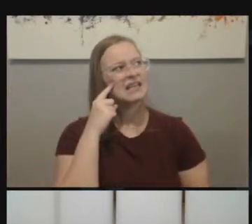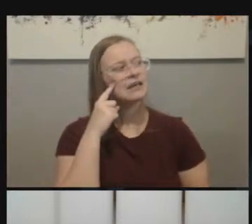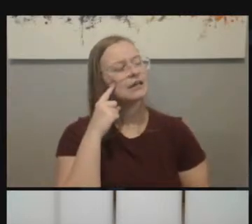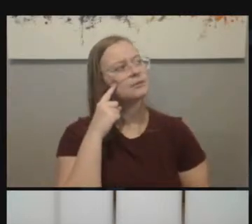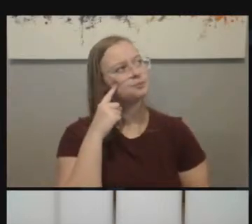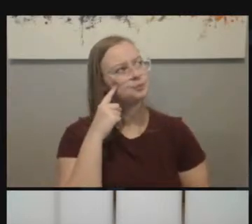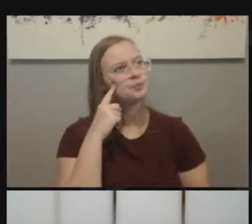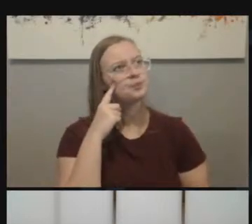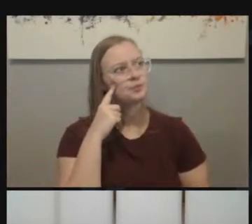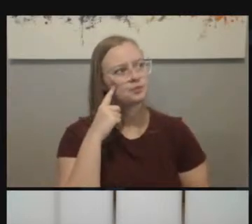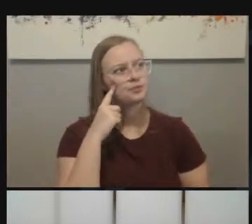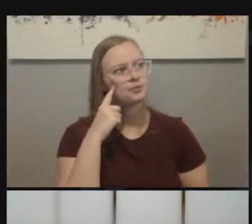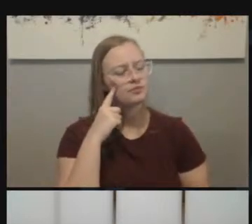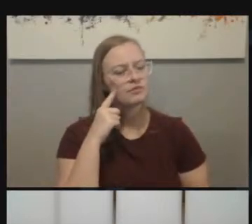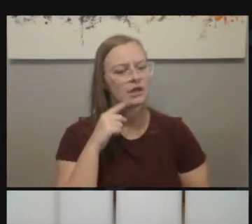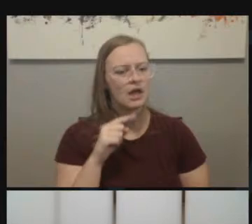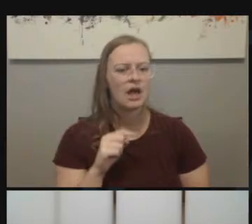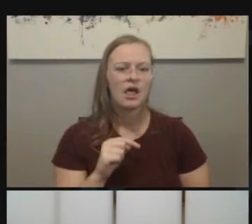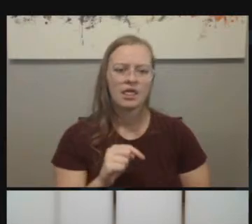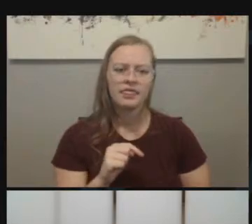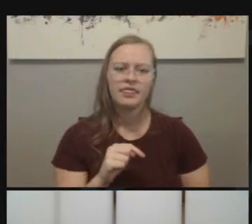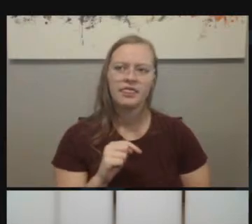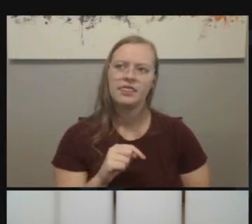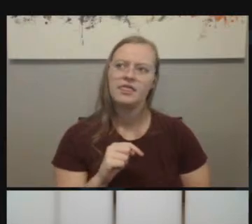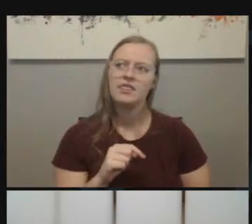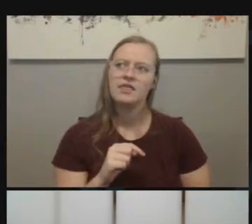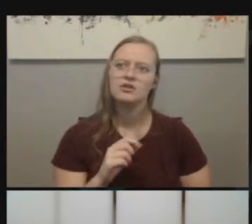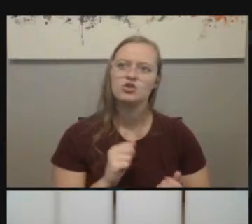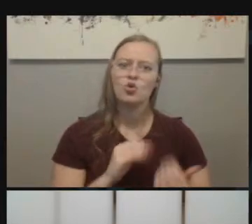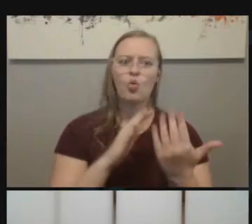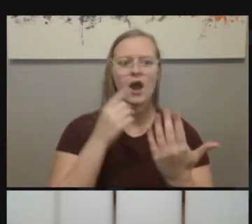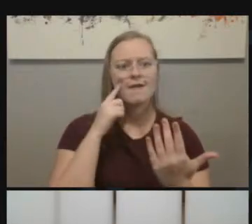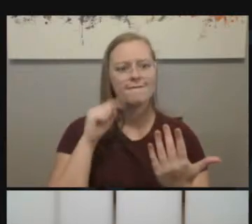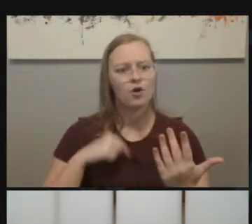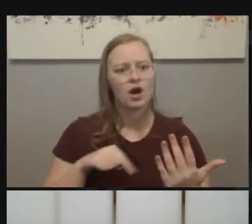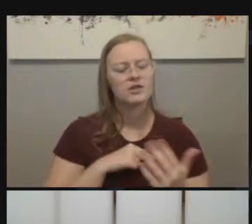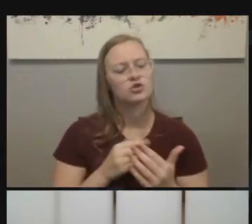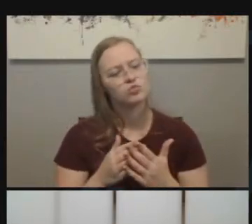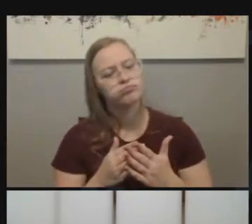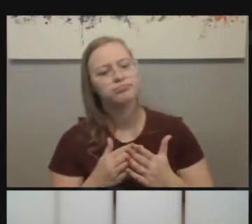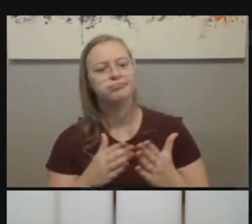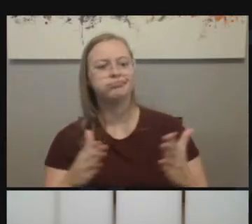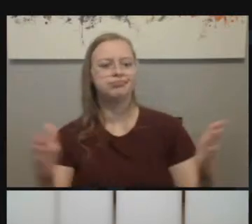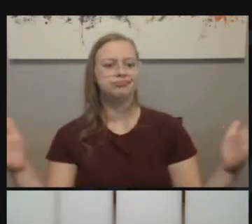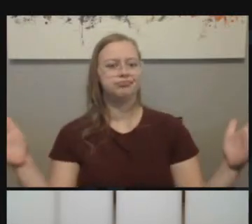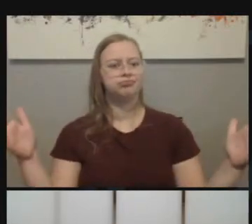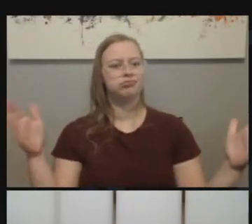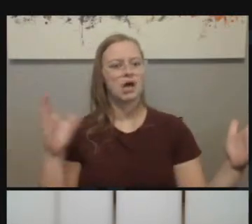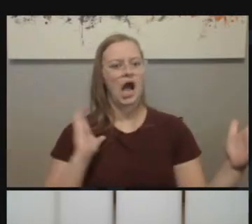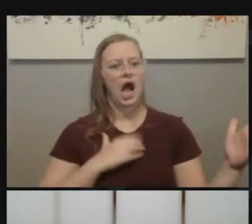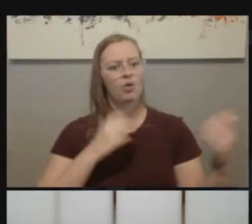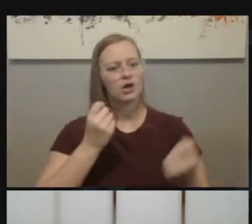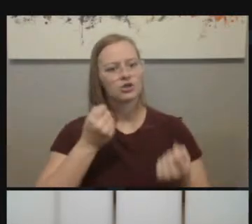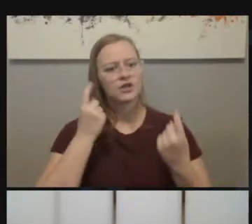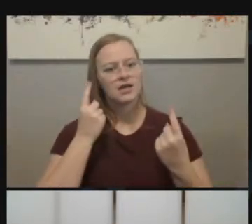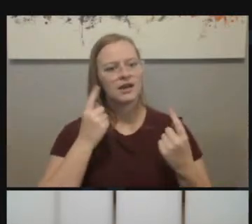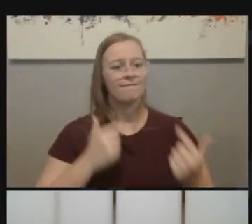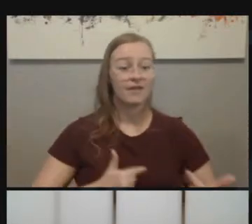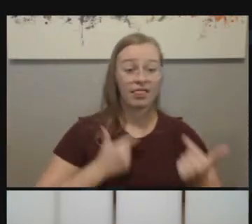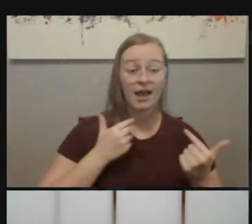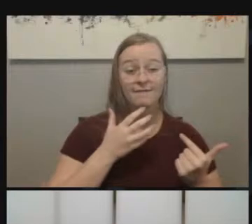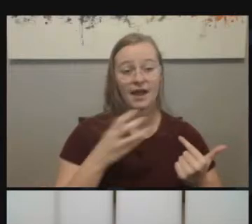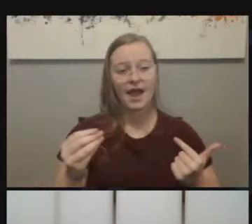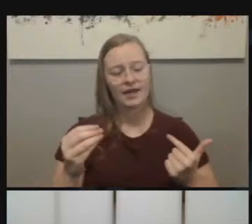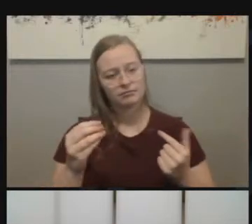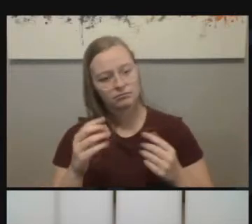this is a way of broadening our understanding of the life and prominence of Frederick